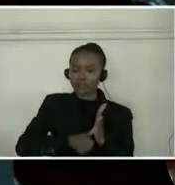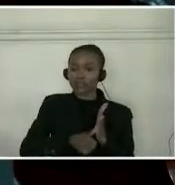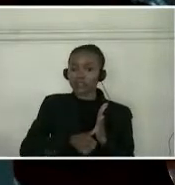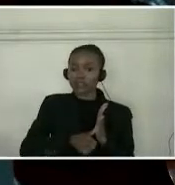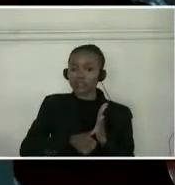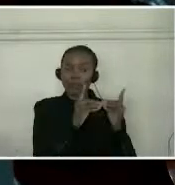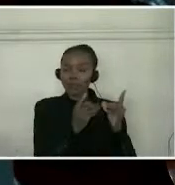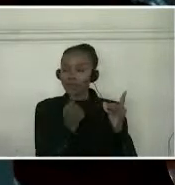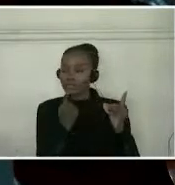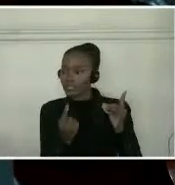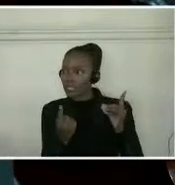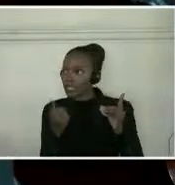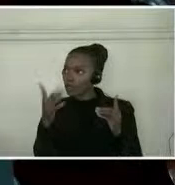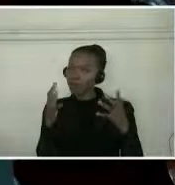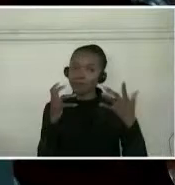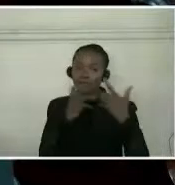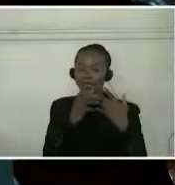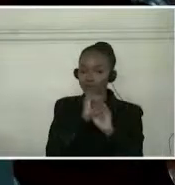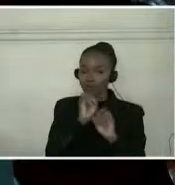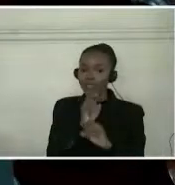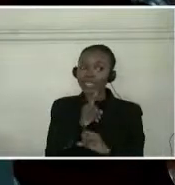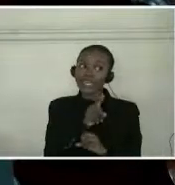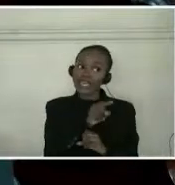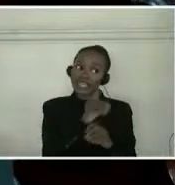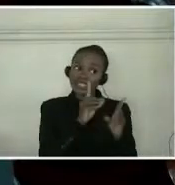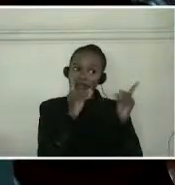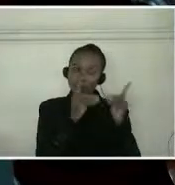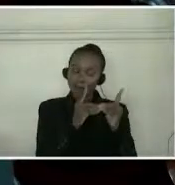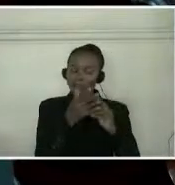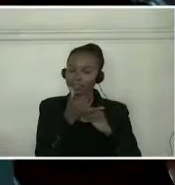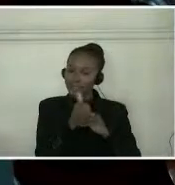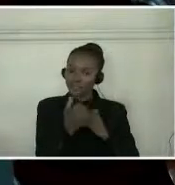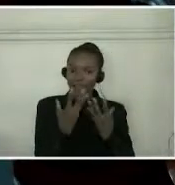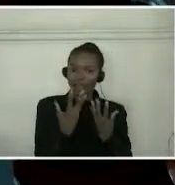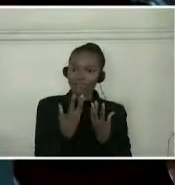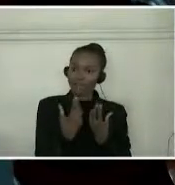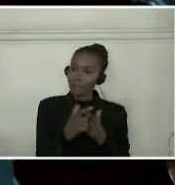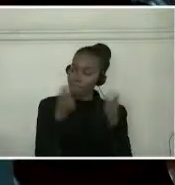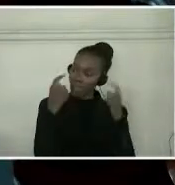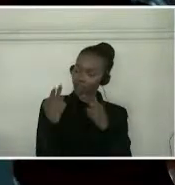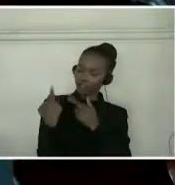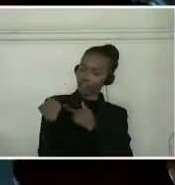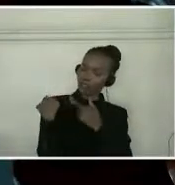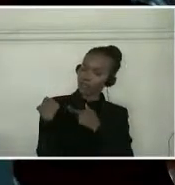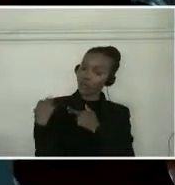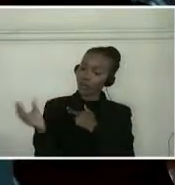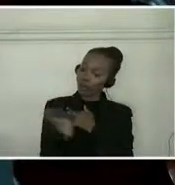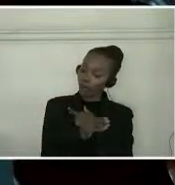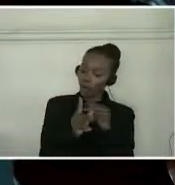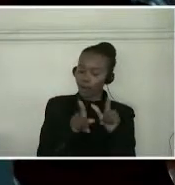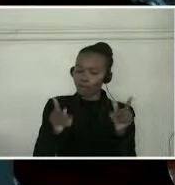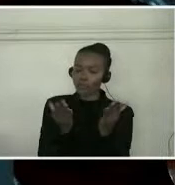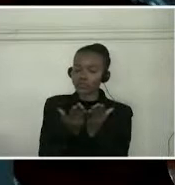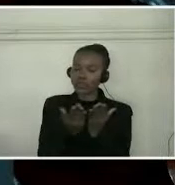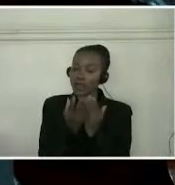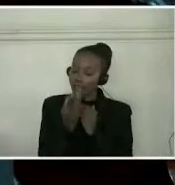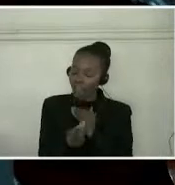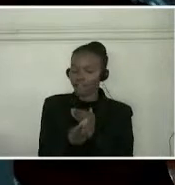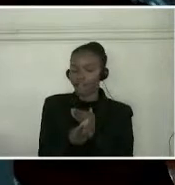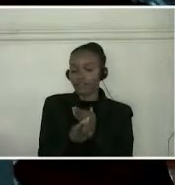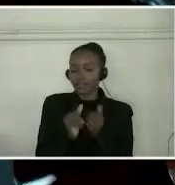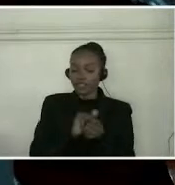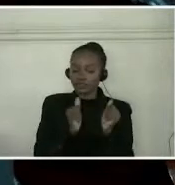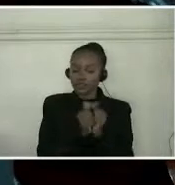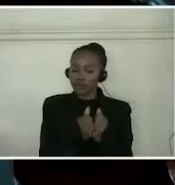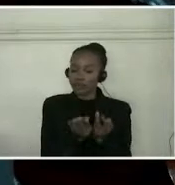person this department is still faced with a huge task to ensure that all public schools have sport facilities according to the national